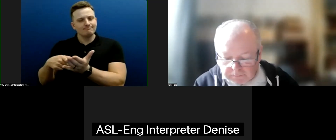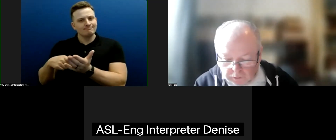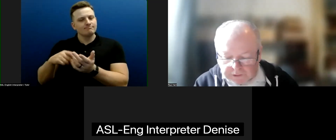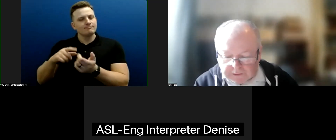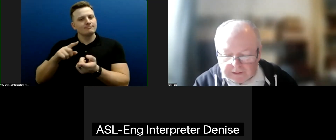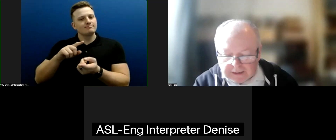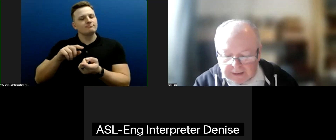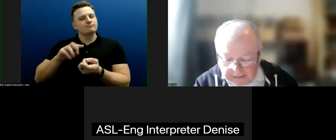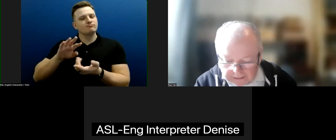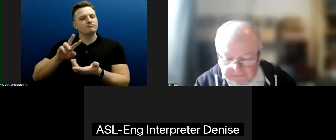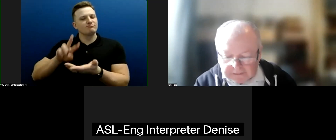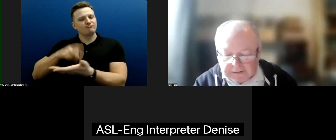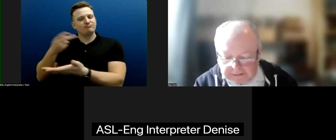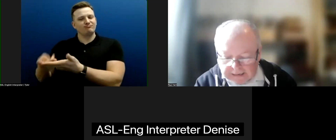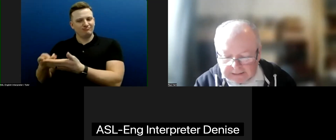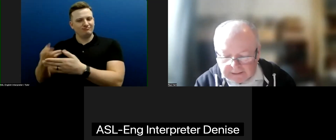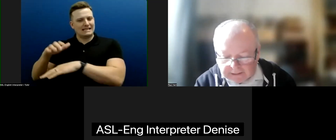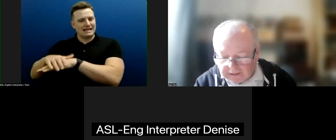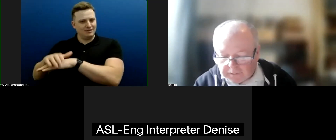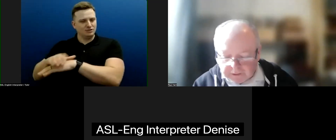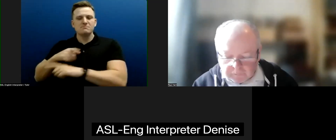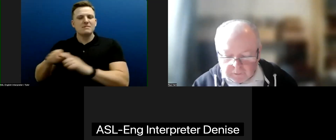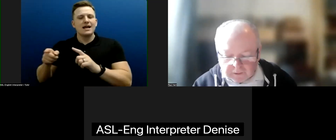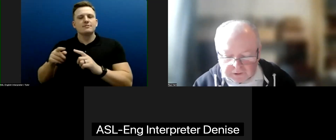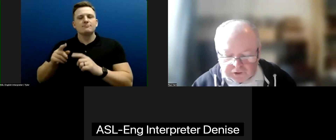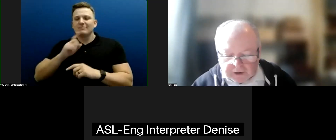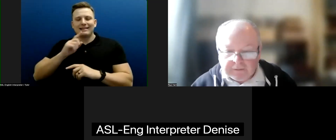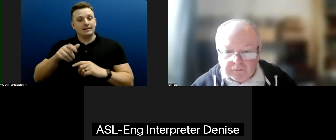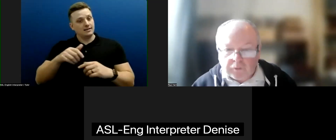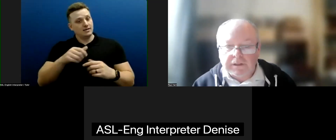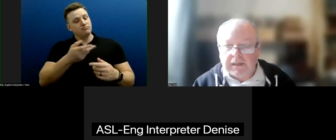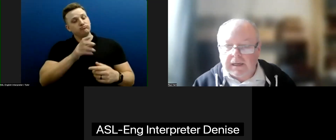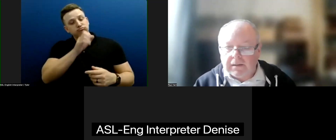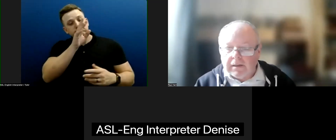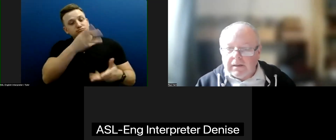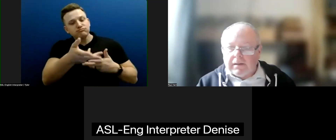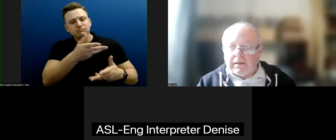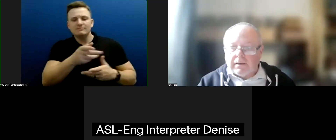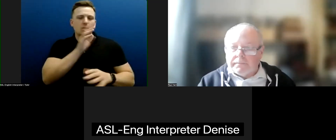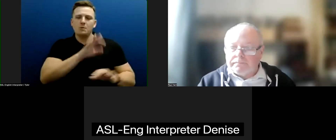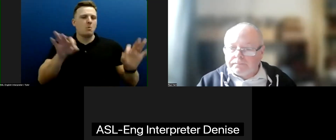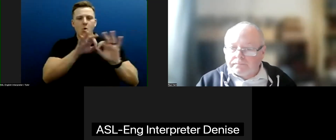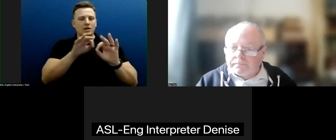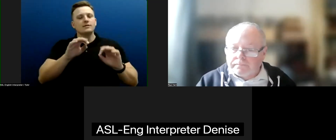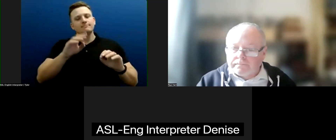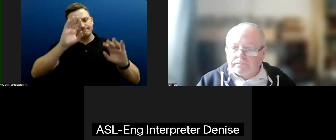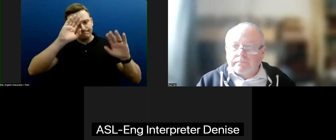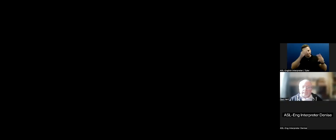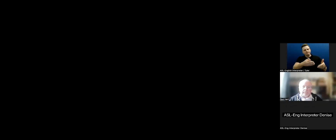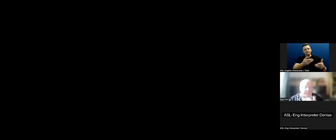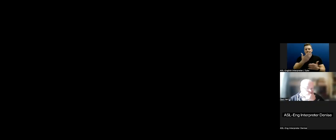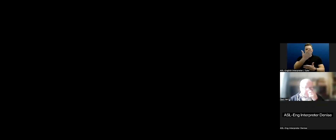it's mostly the hands and the tactile element that we're going to try and focus in here.